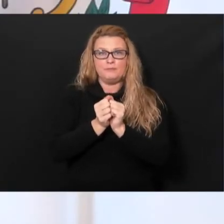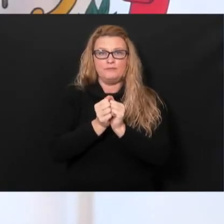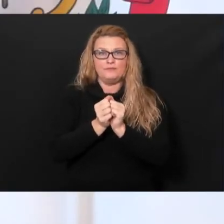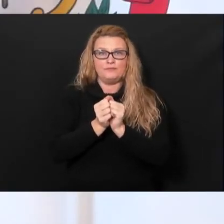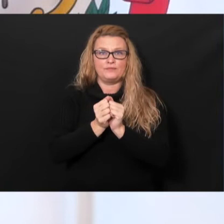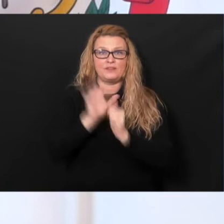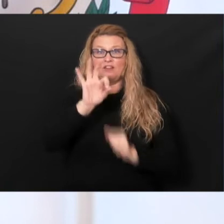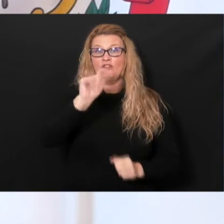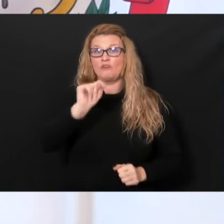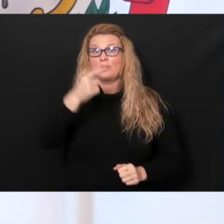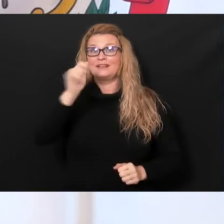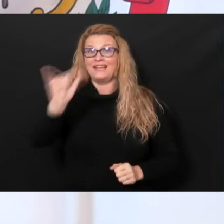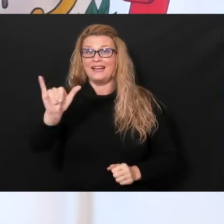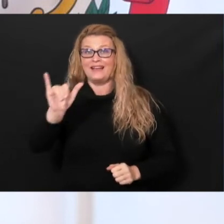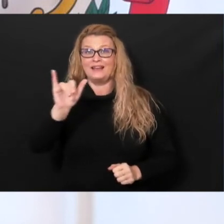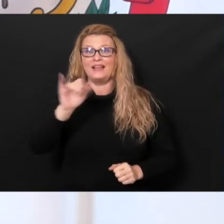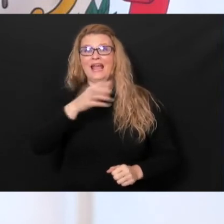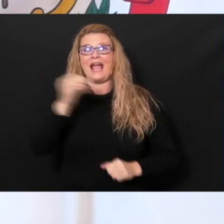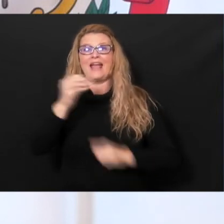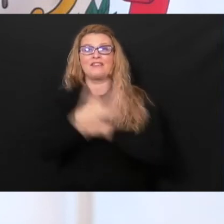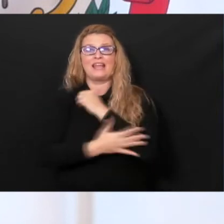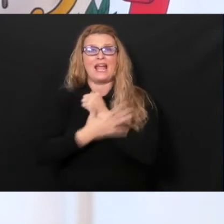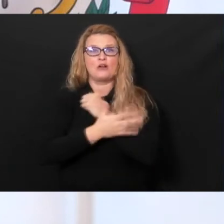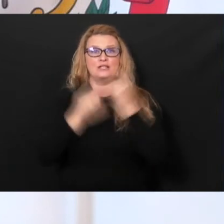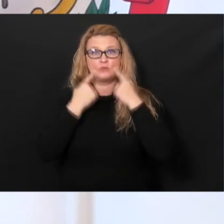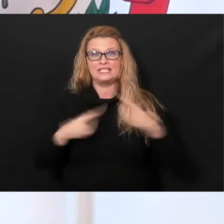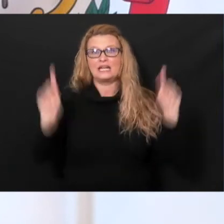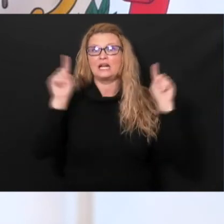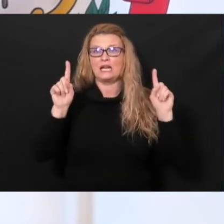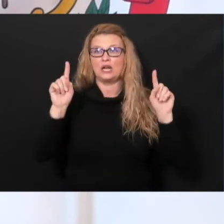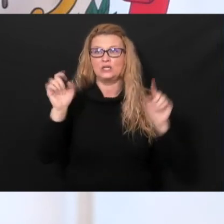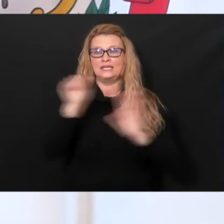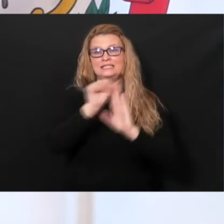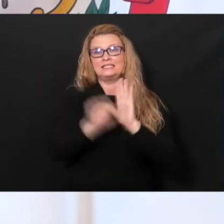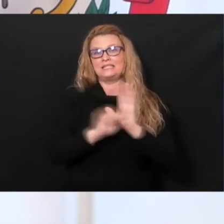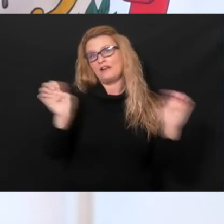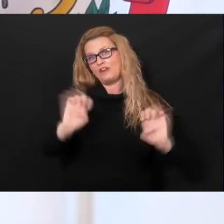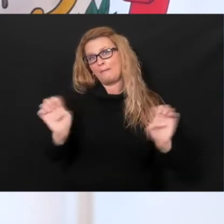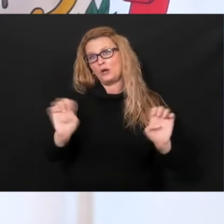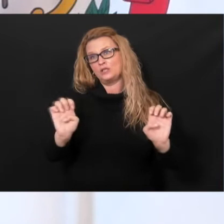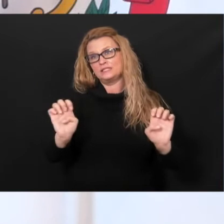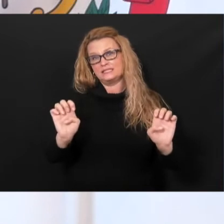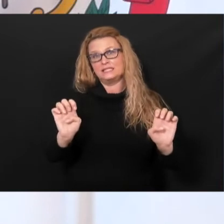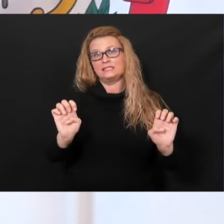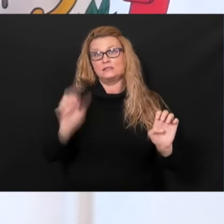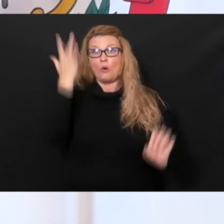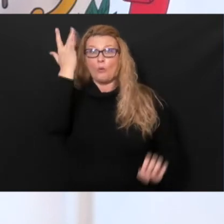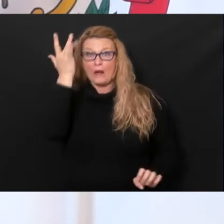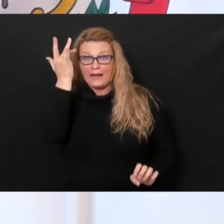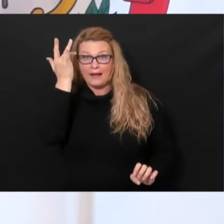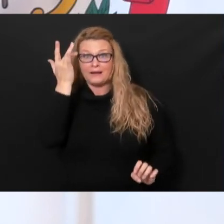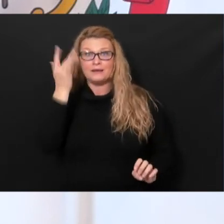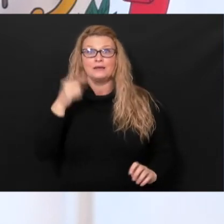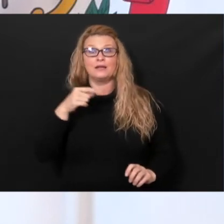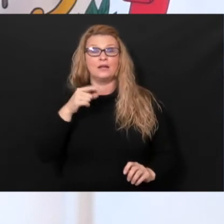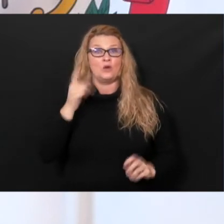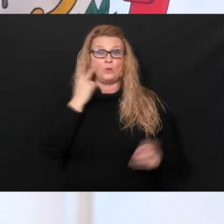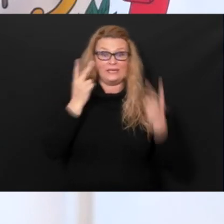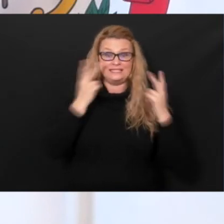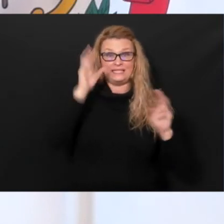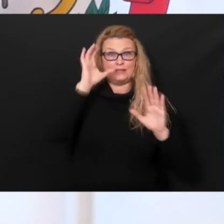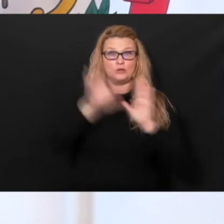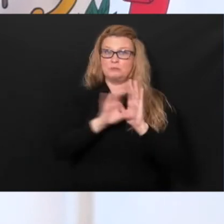of Fort Gay and all those counties that we declared a state of emergency in and everything, we did it just because of what we're looking